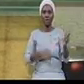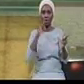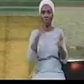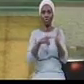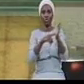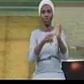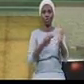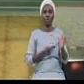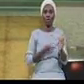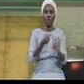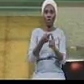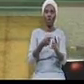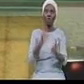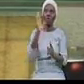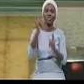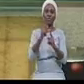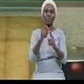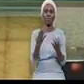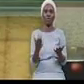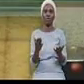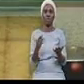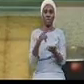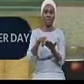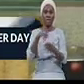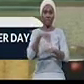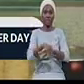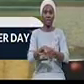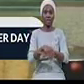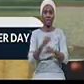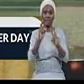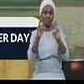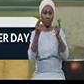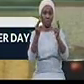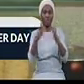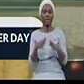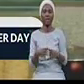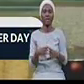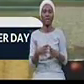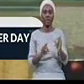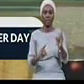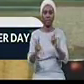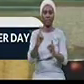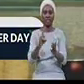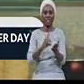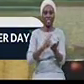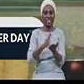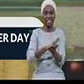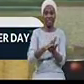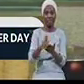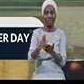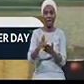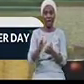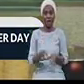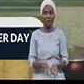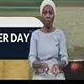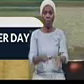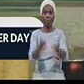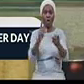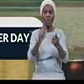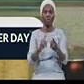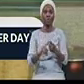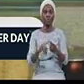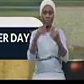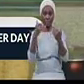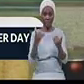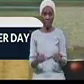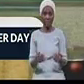Tonight we're looking at the divine pathway to latter day blessings. The